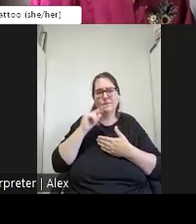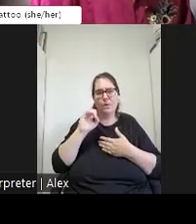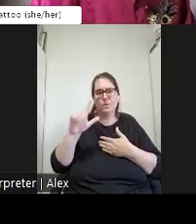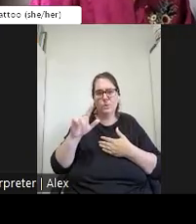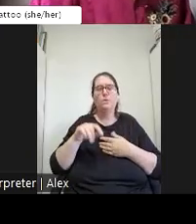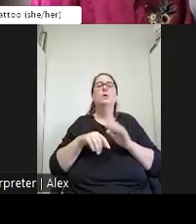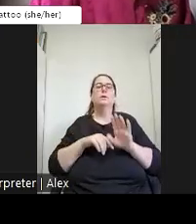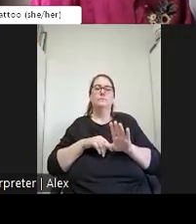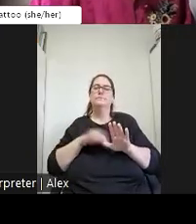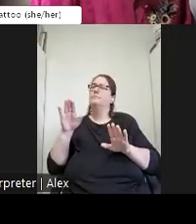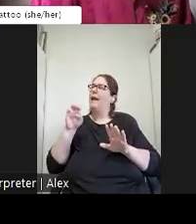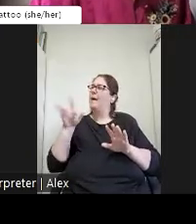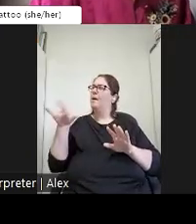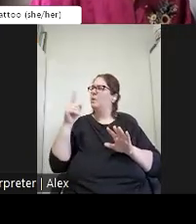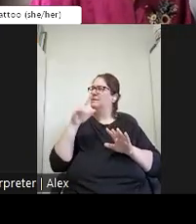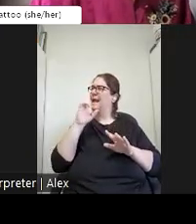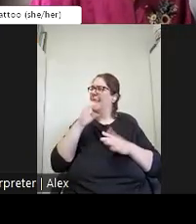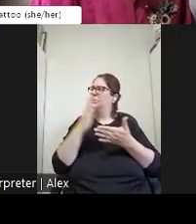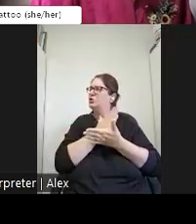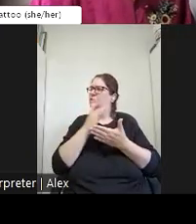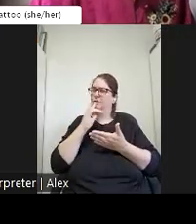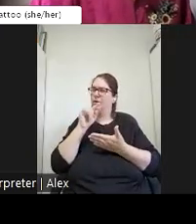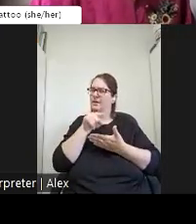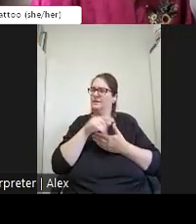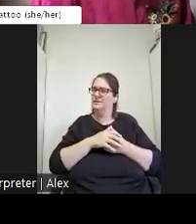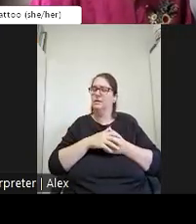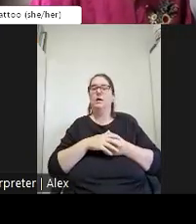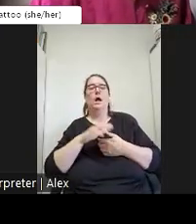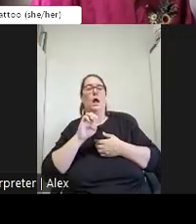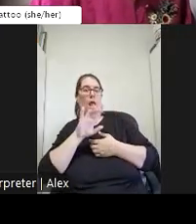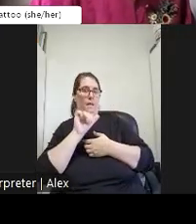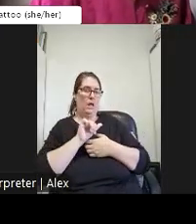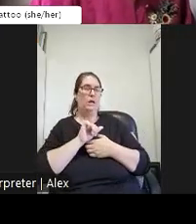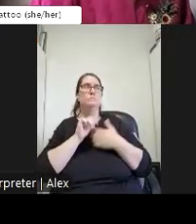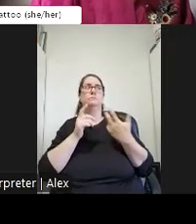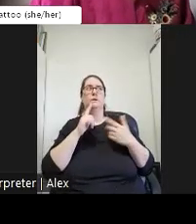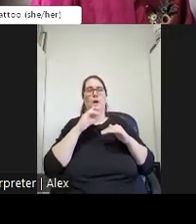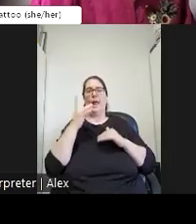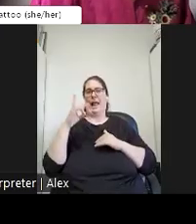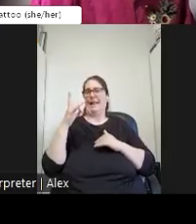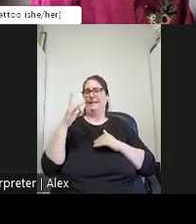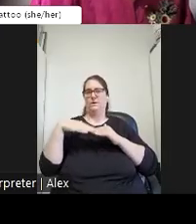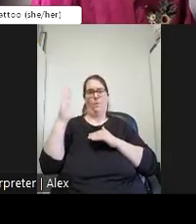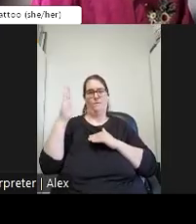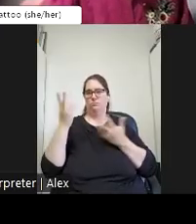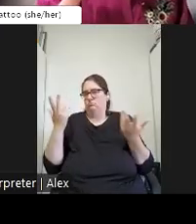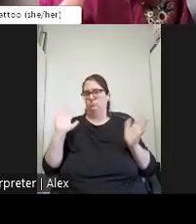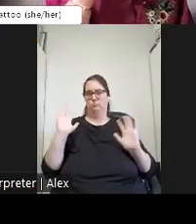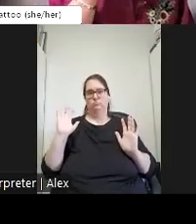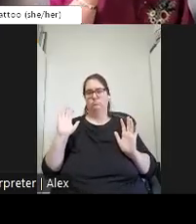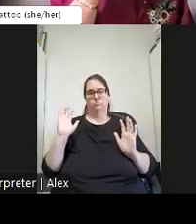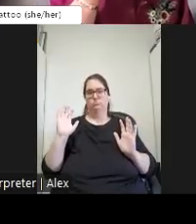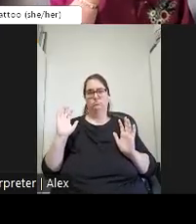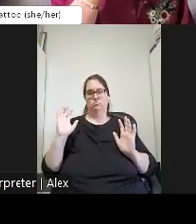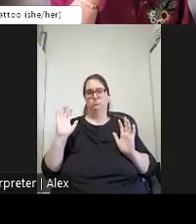to use for? Emma, what is the age range? So Over 18 is the age range of the tool. This is